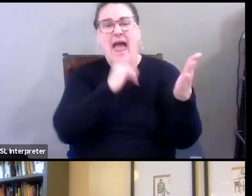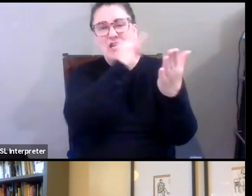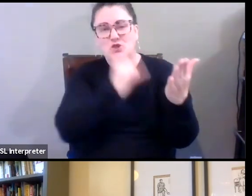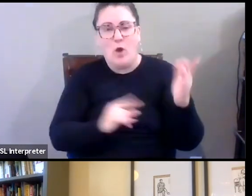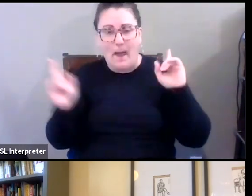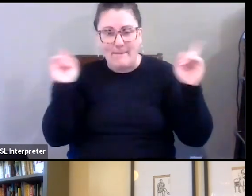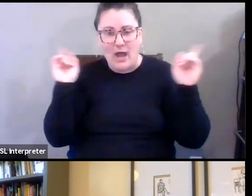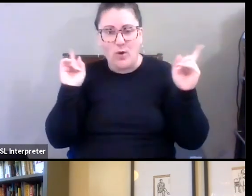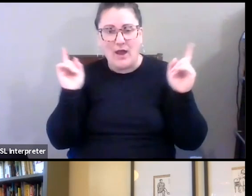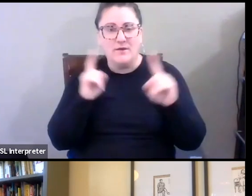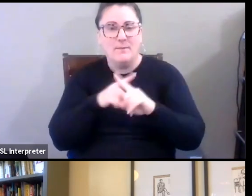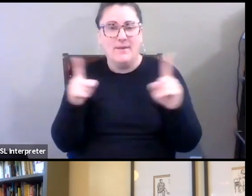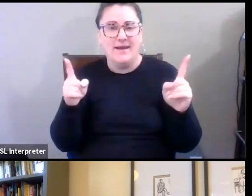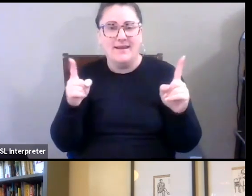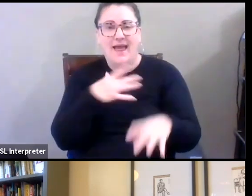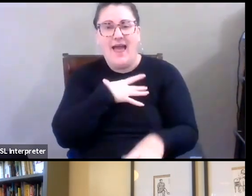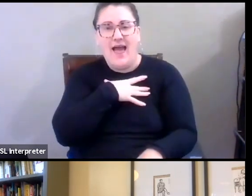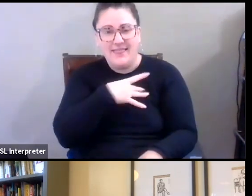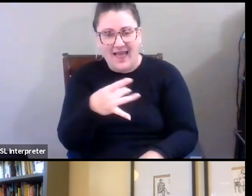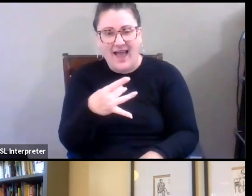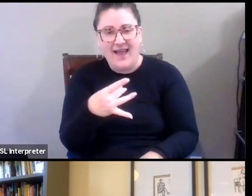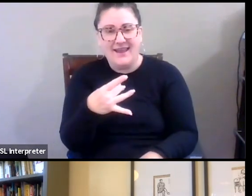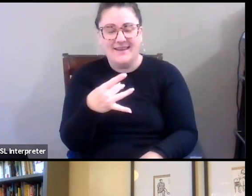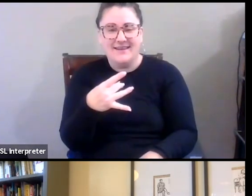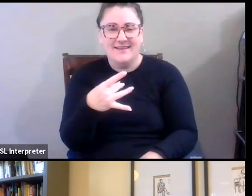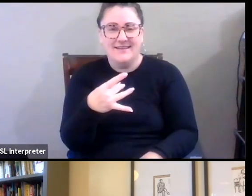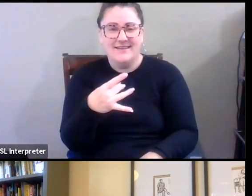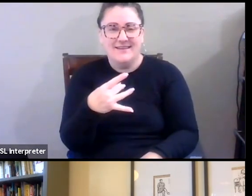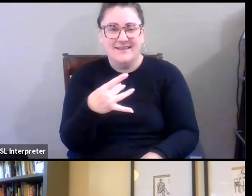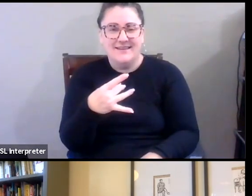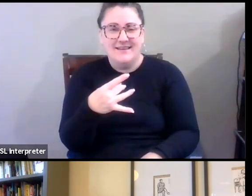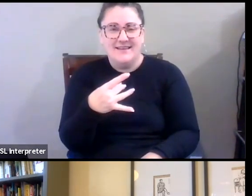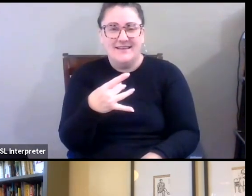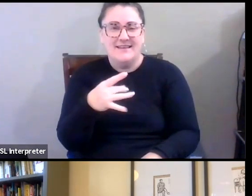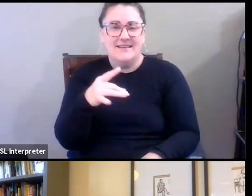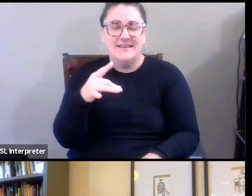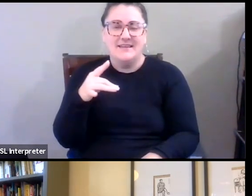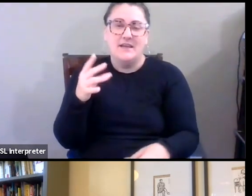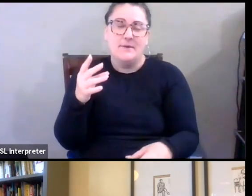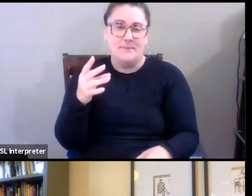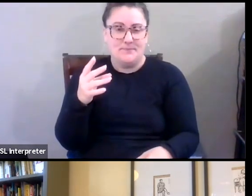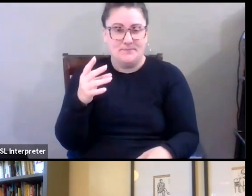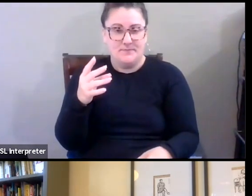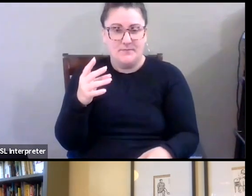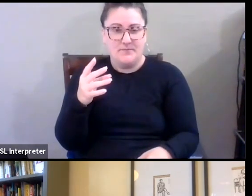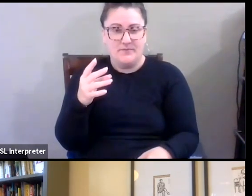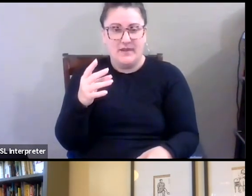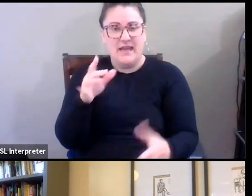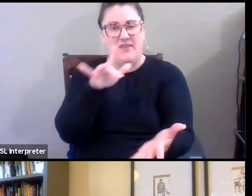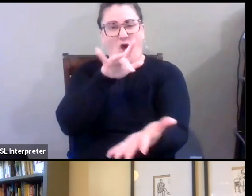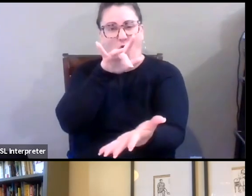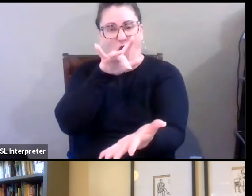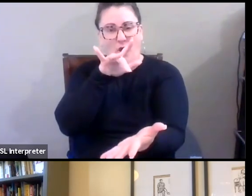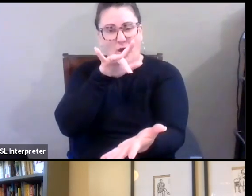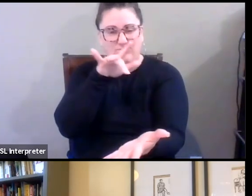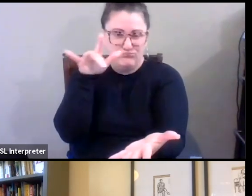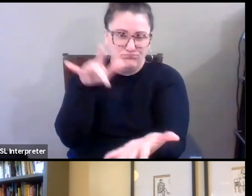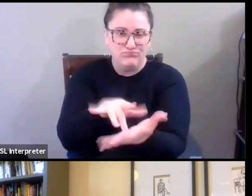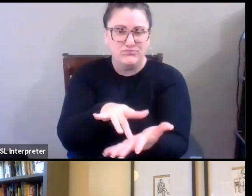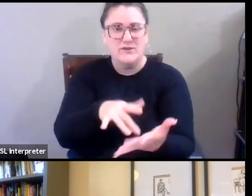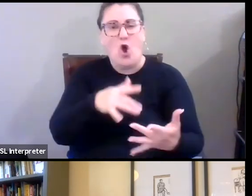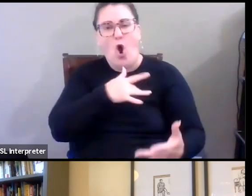reason that I do it that way is I like the facility with which I can get to the heart of the story very quickly.